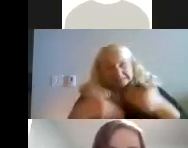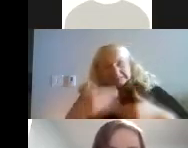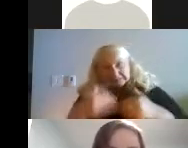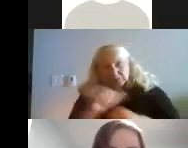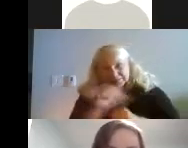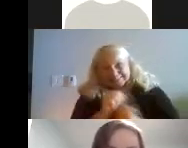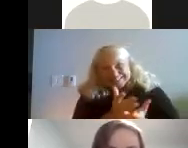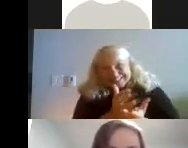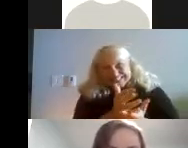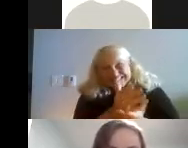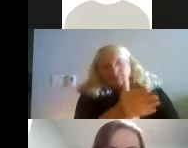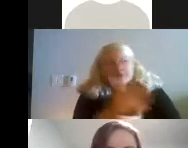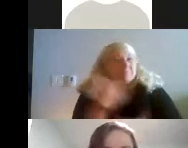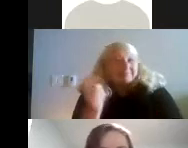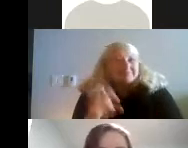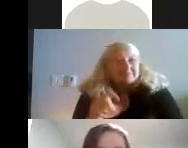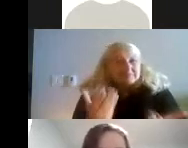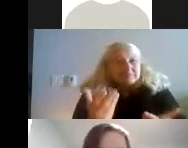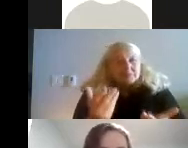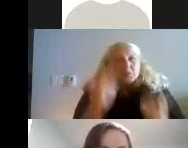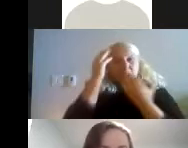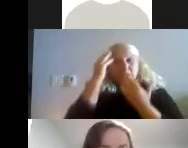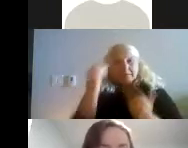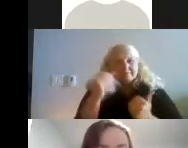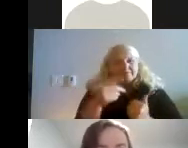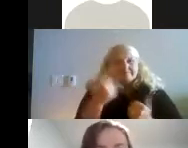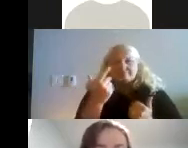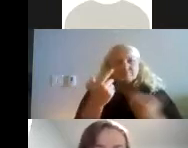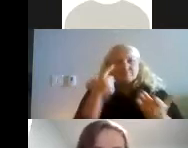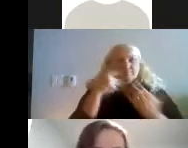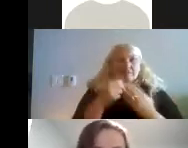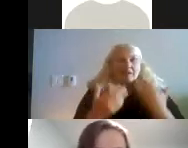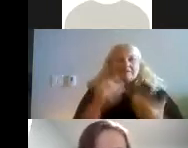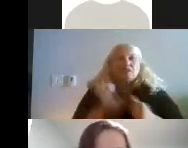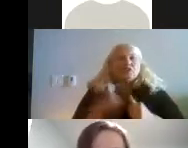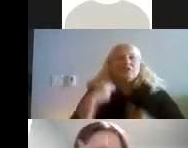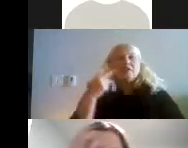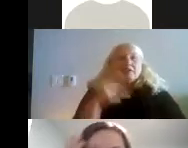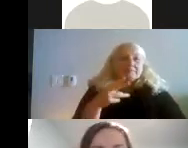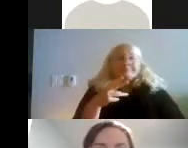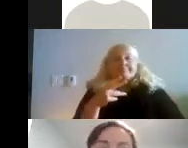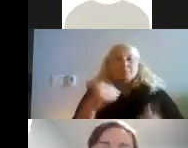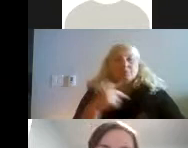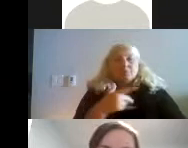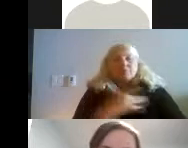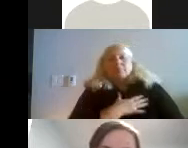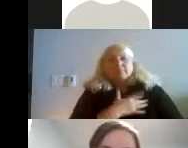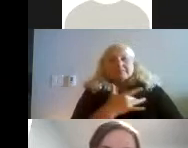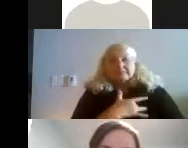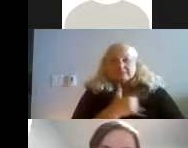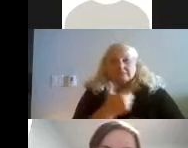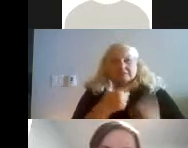transfer these, any like negative emotions into actual really positive actions.